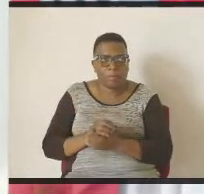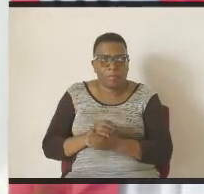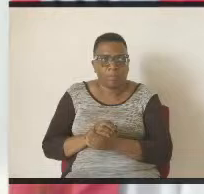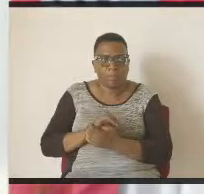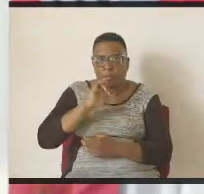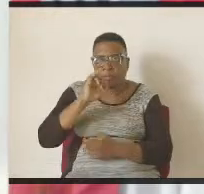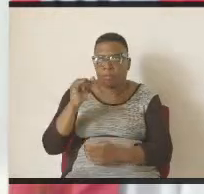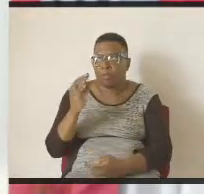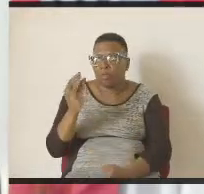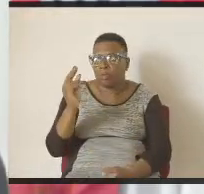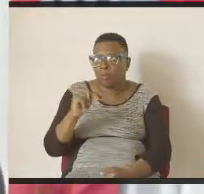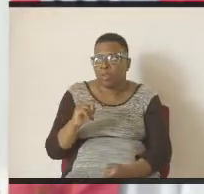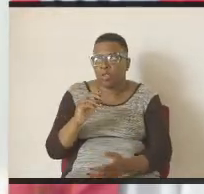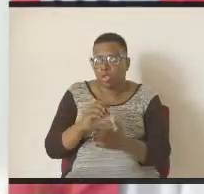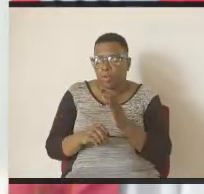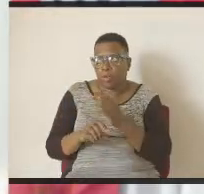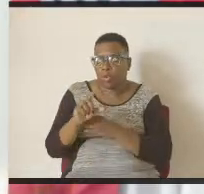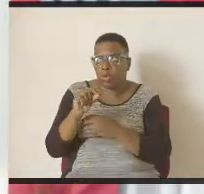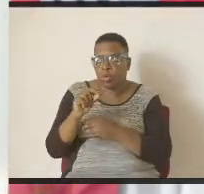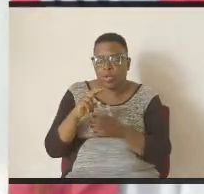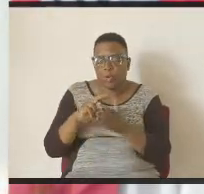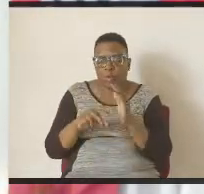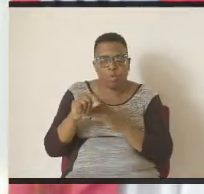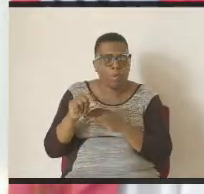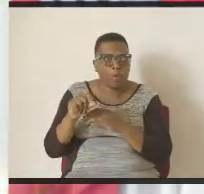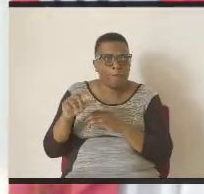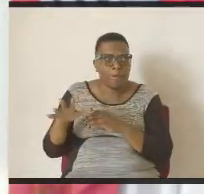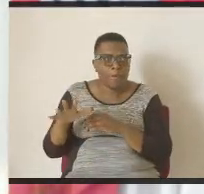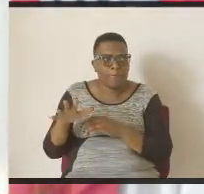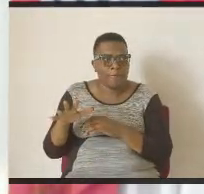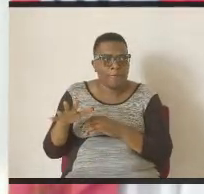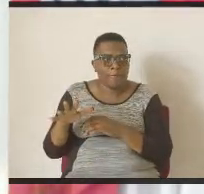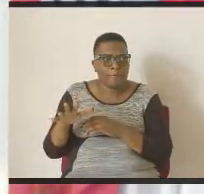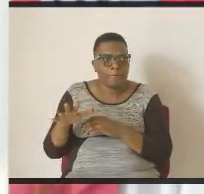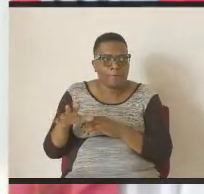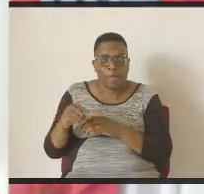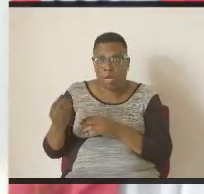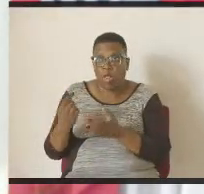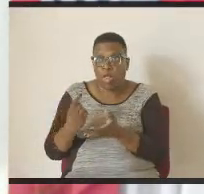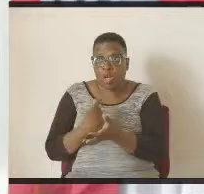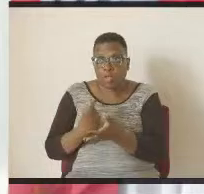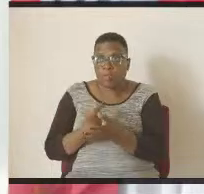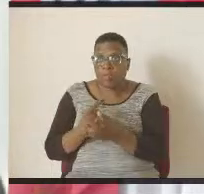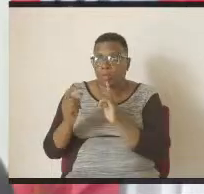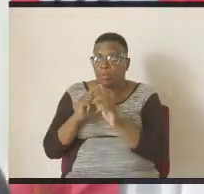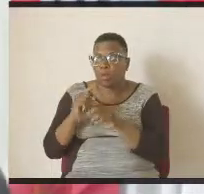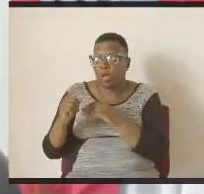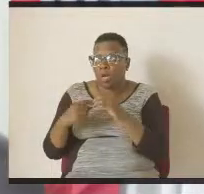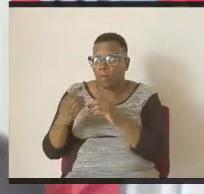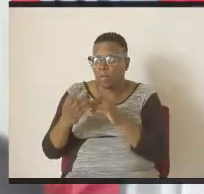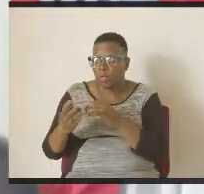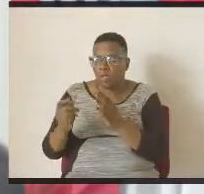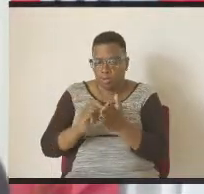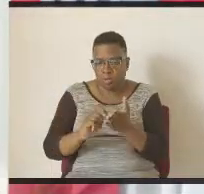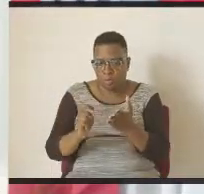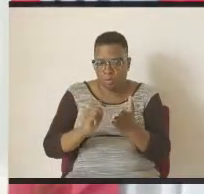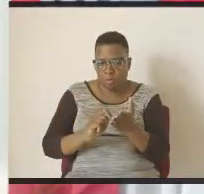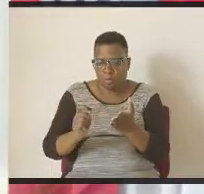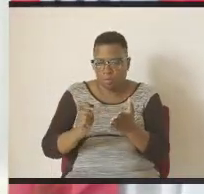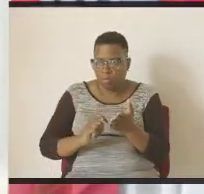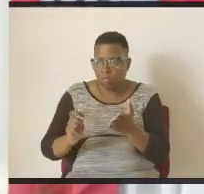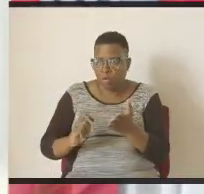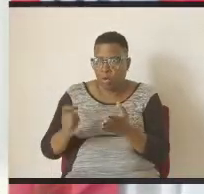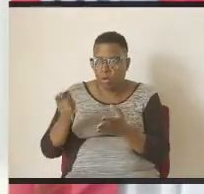chapter 20, verse 25, again, another gospel talking about the things that are written here for us and why it's